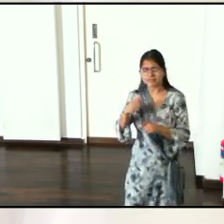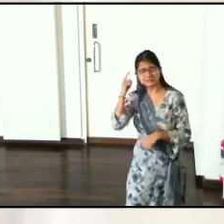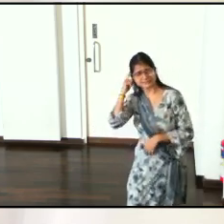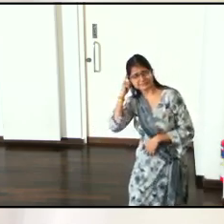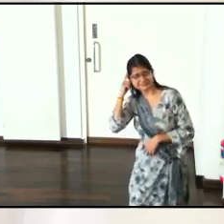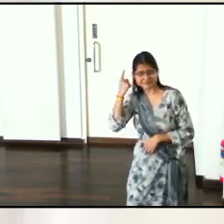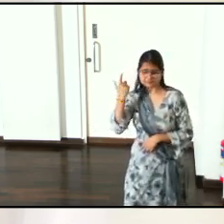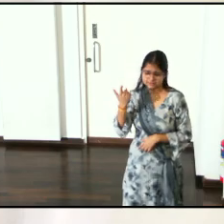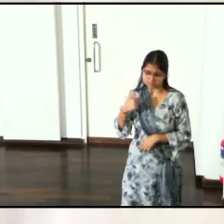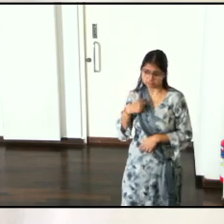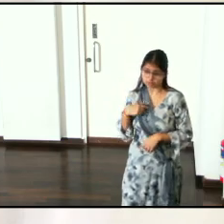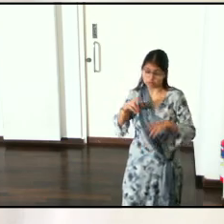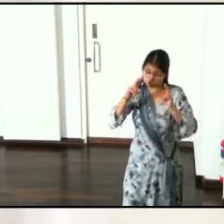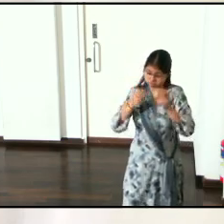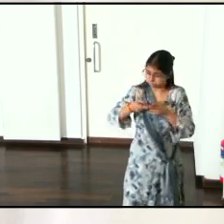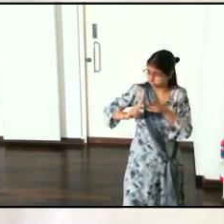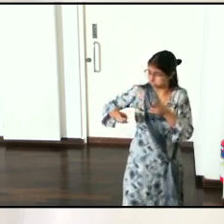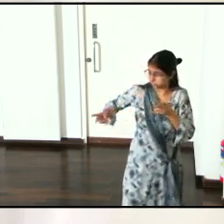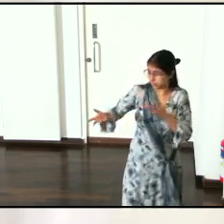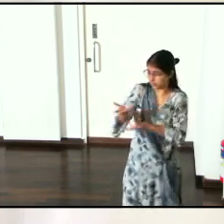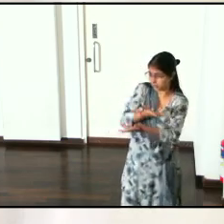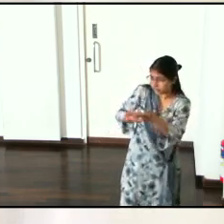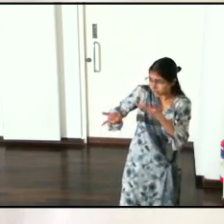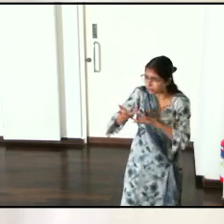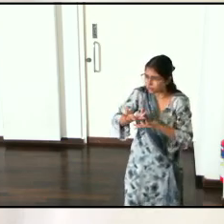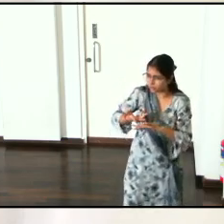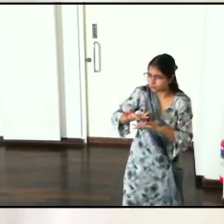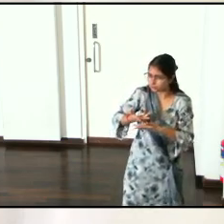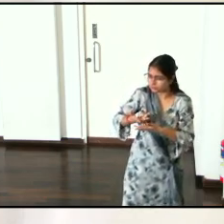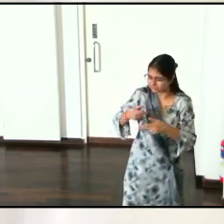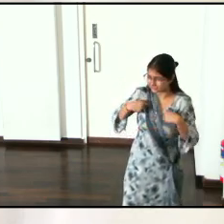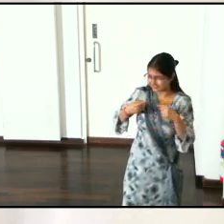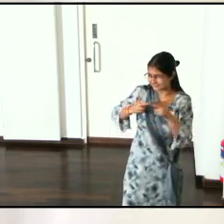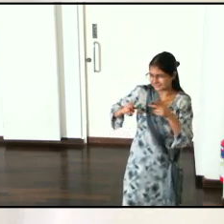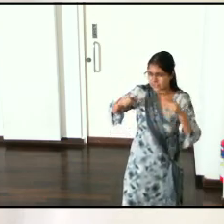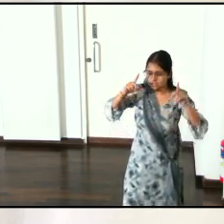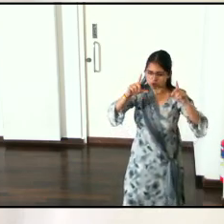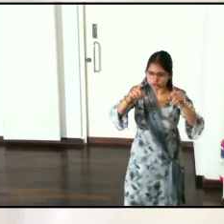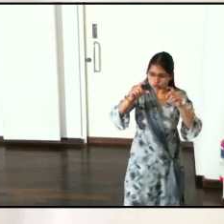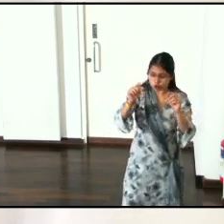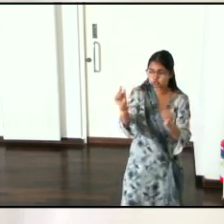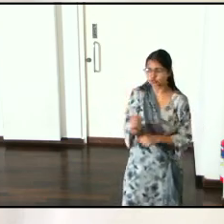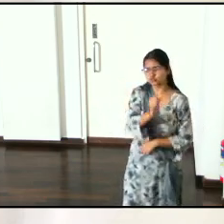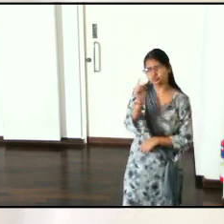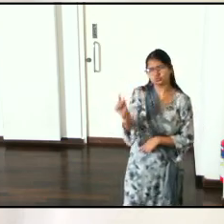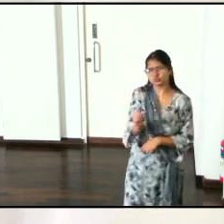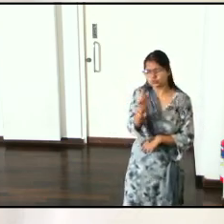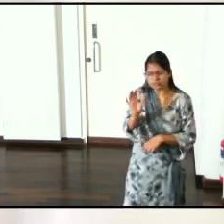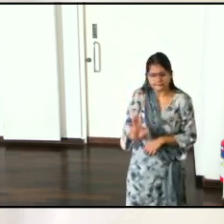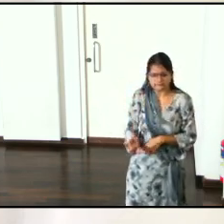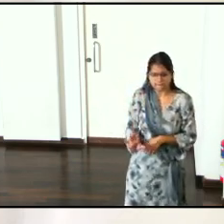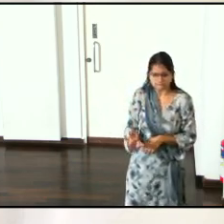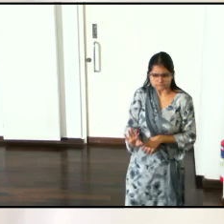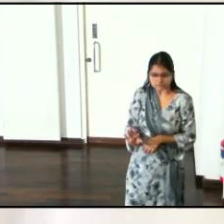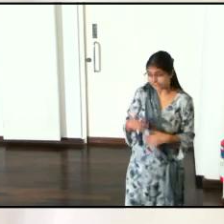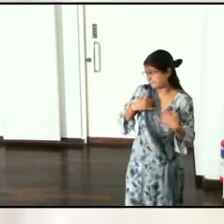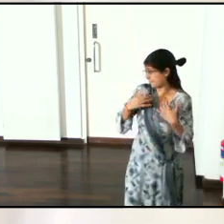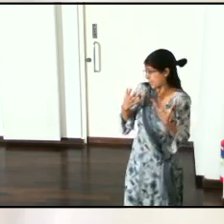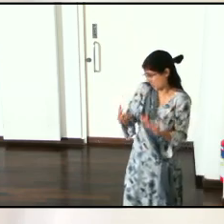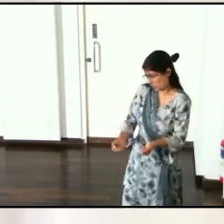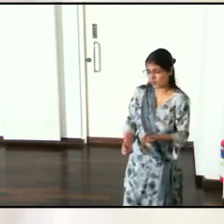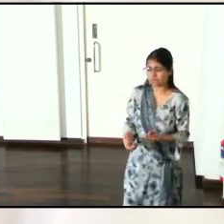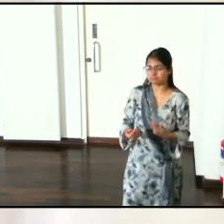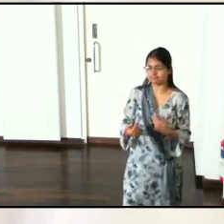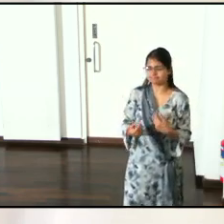to speak much about iconography or the kinds of images that have been used and so on. So I just want to speak about